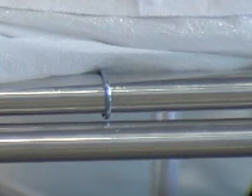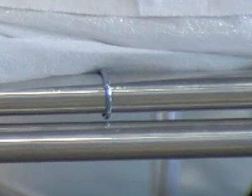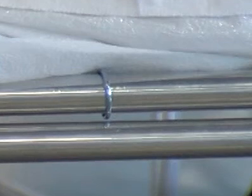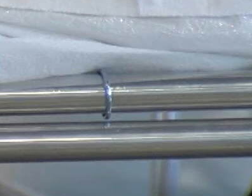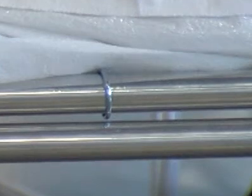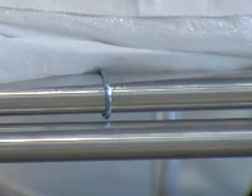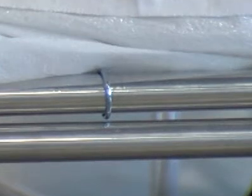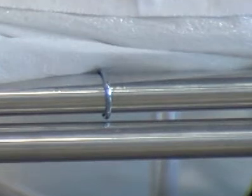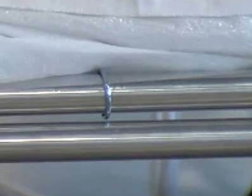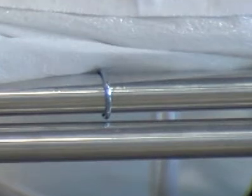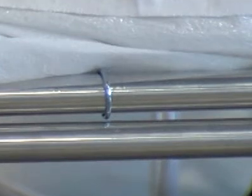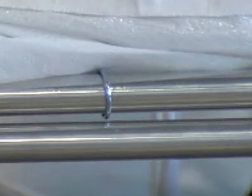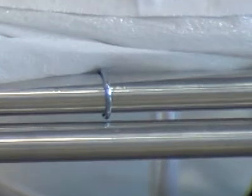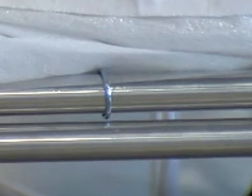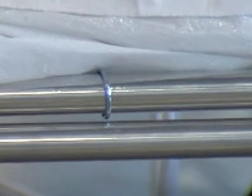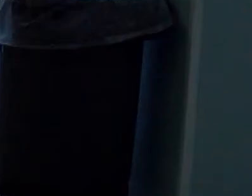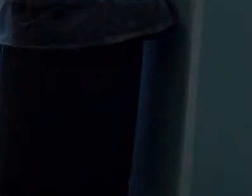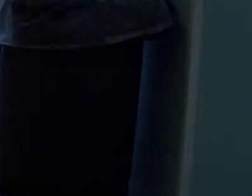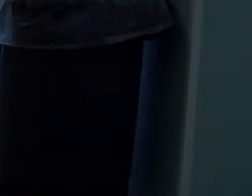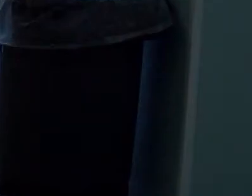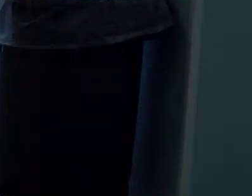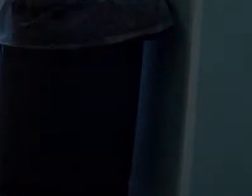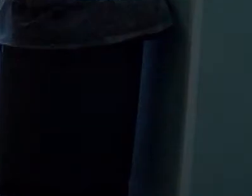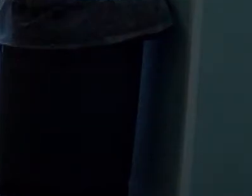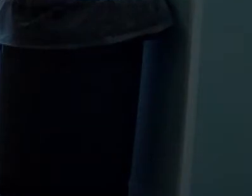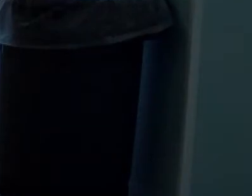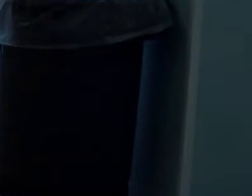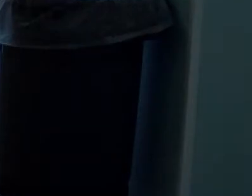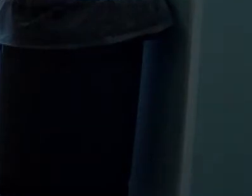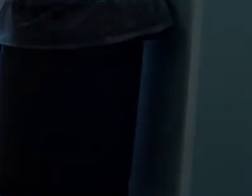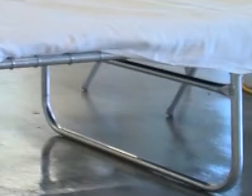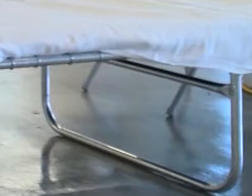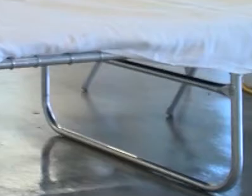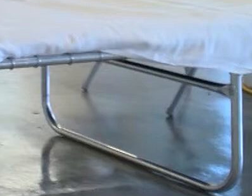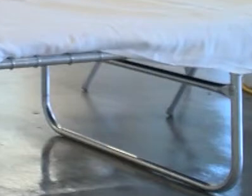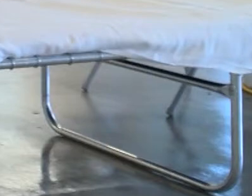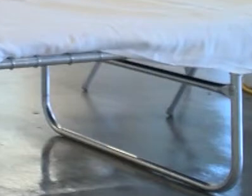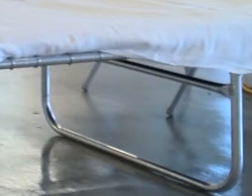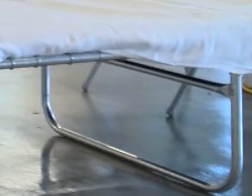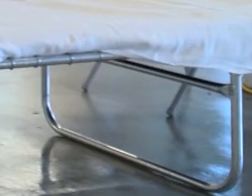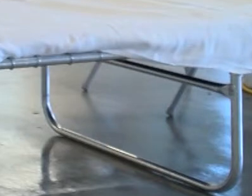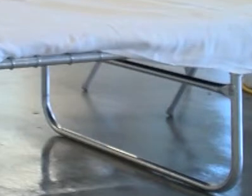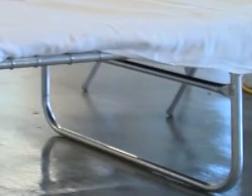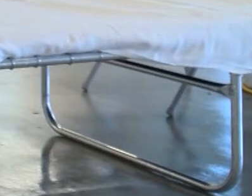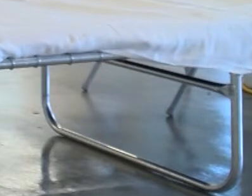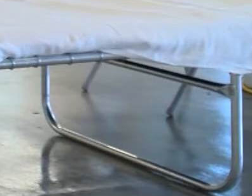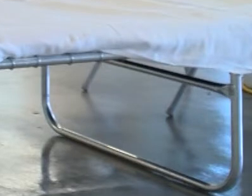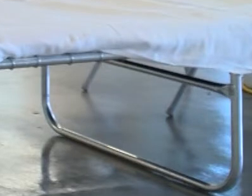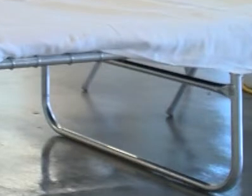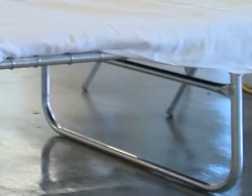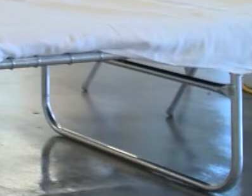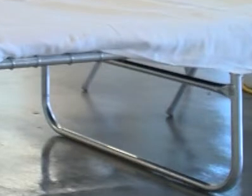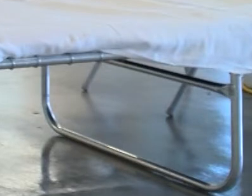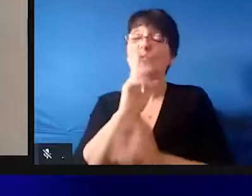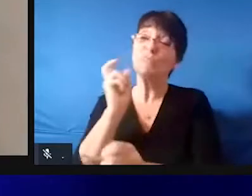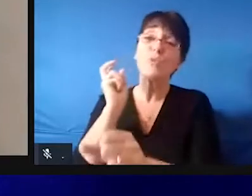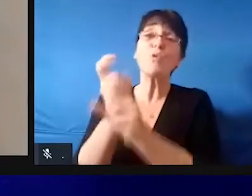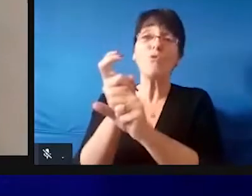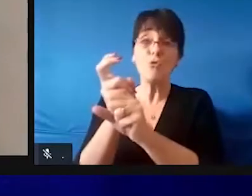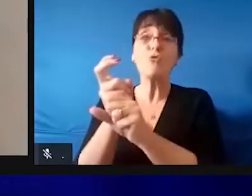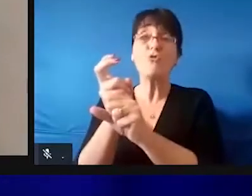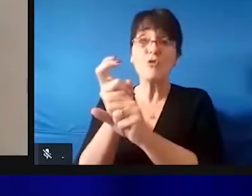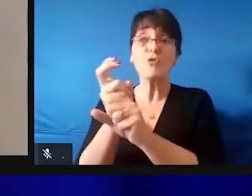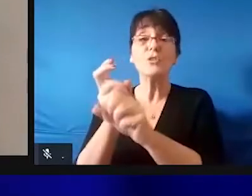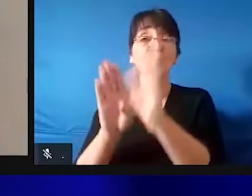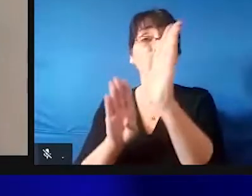Fearing for what could be coming, officials are activating field hospitals across California, including a 200-bed facility in Escondido. The governor